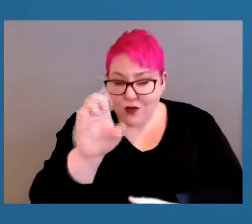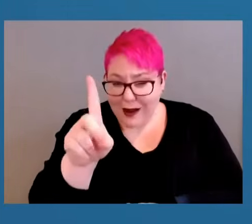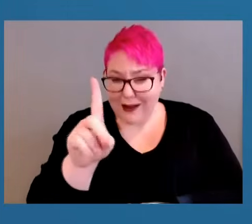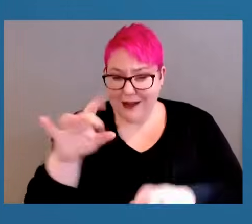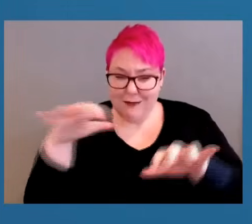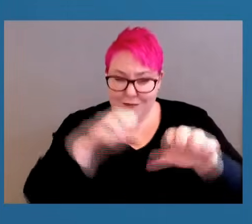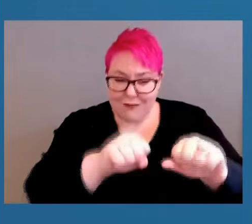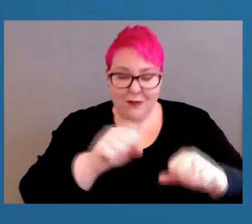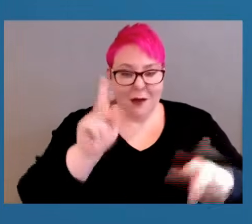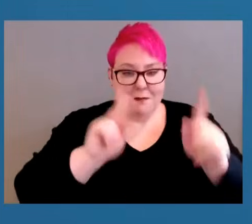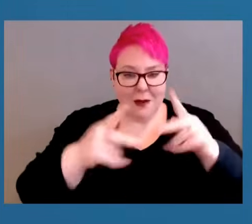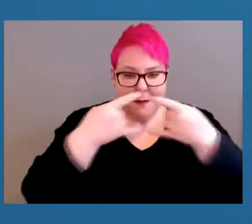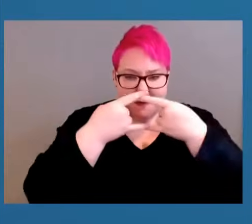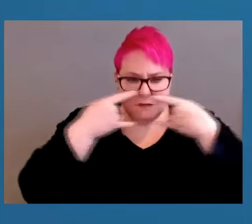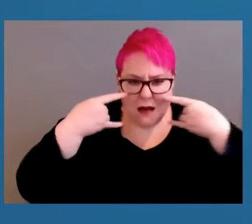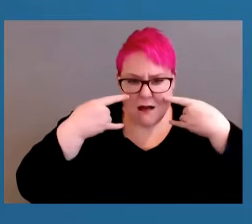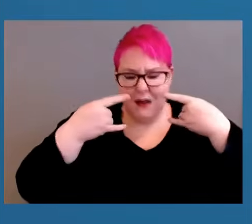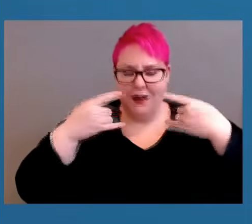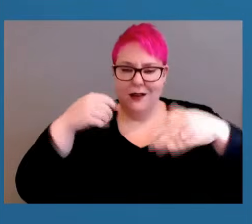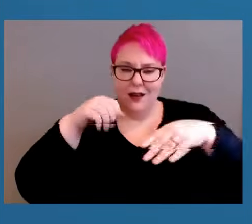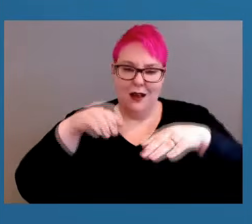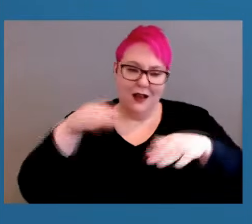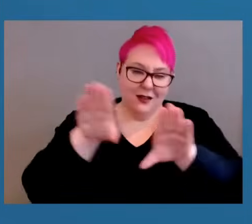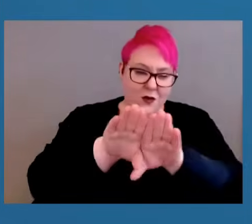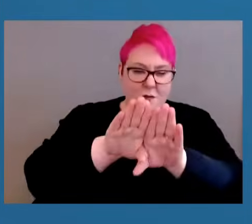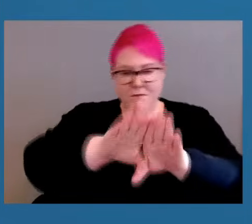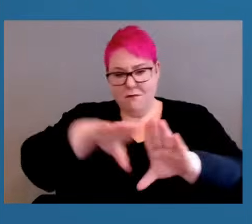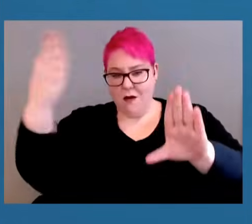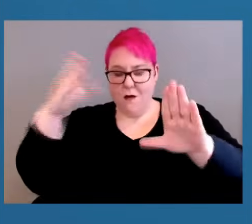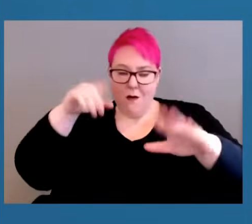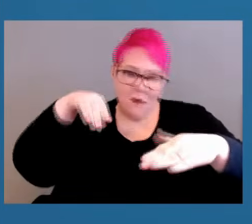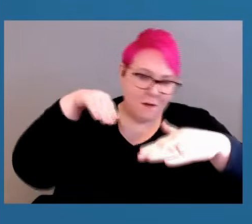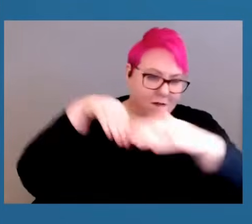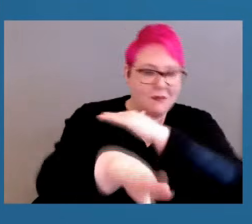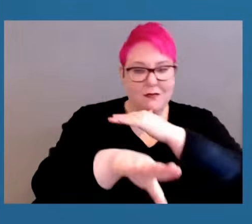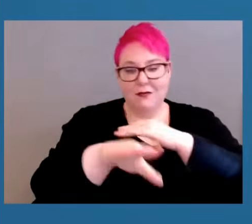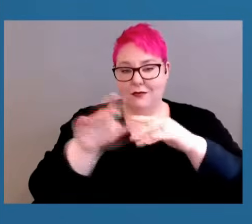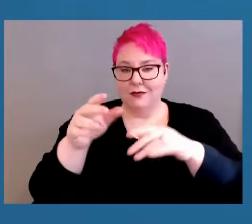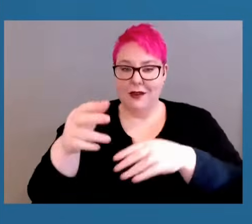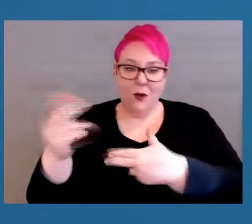masks, bursting in the doors with guns showing. And